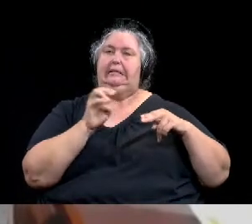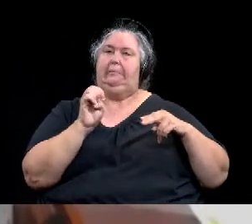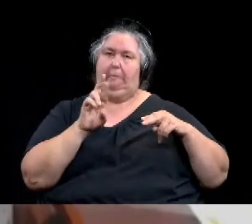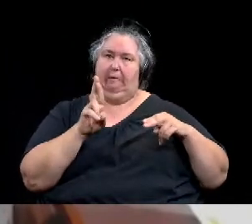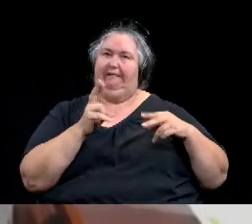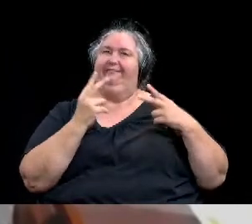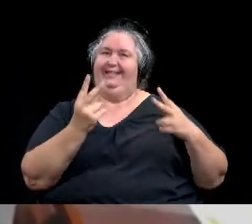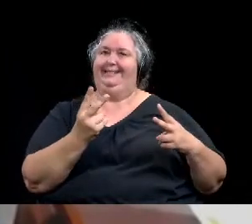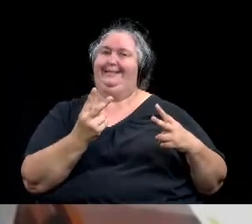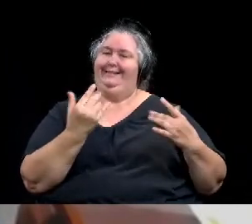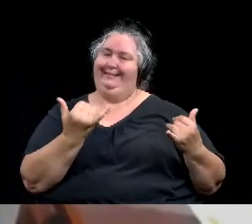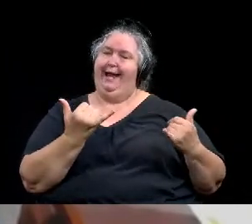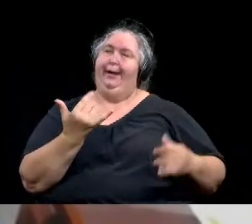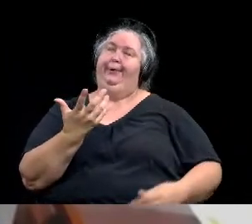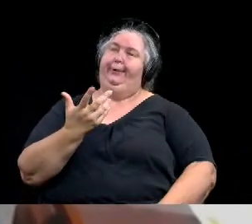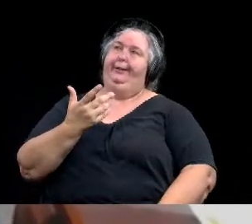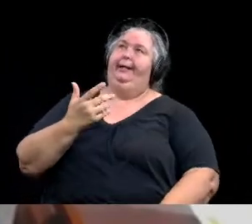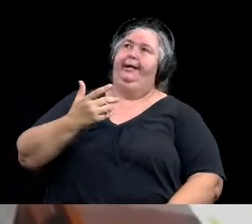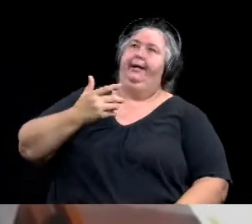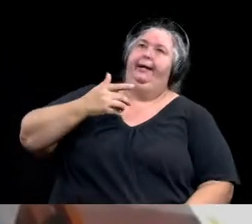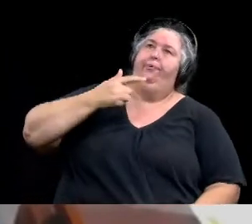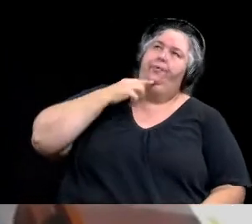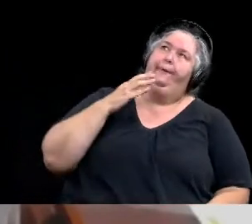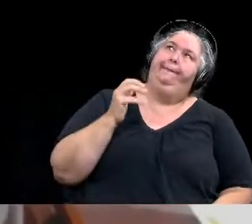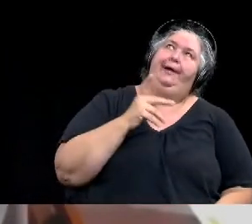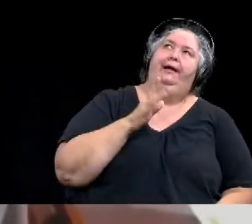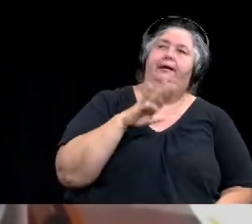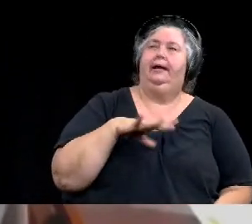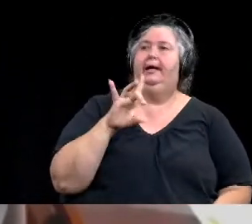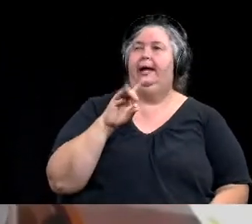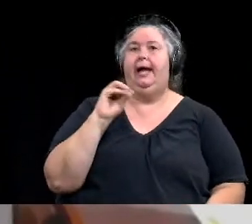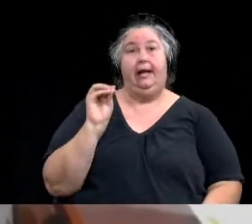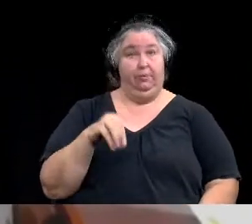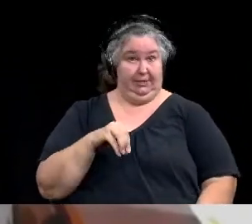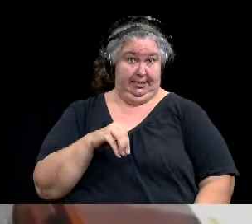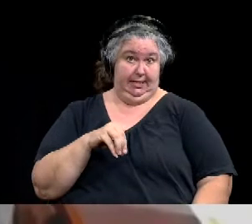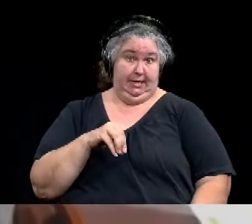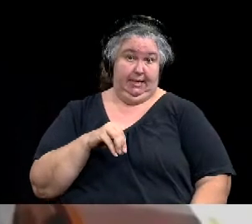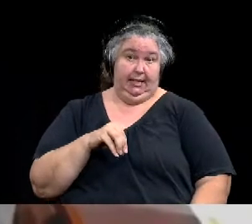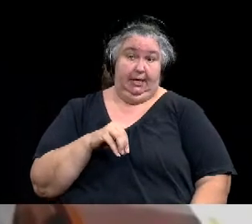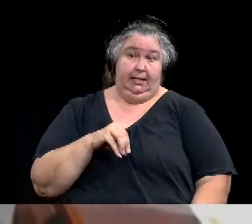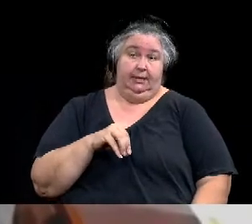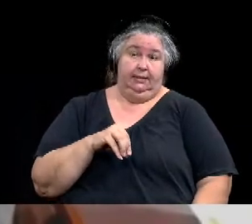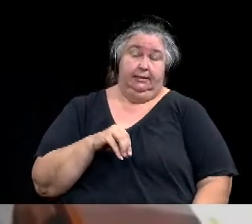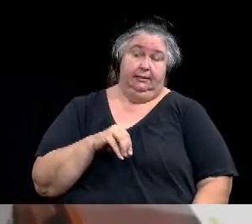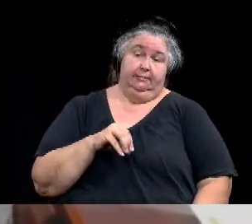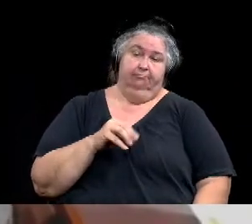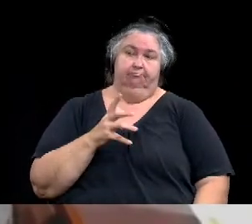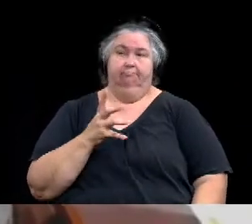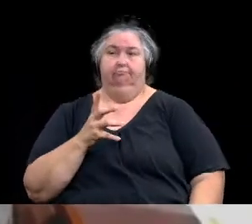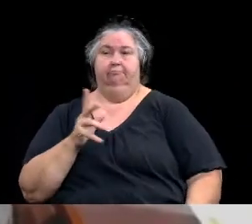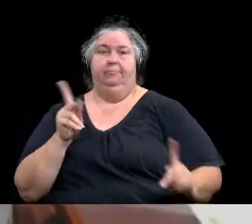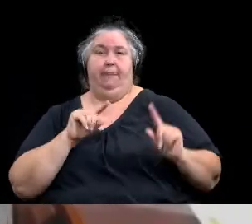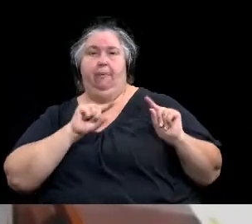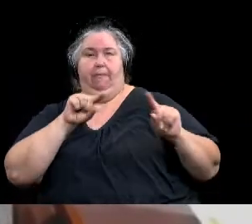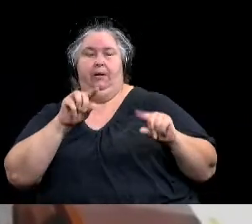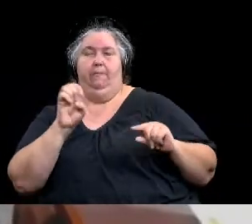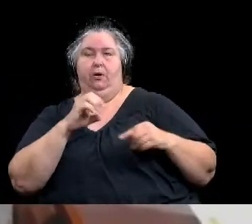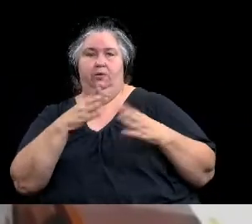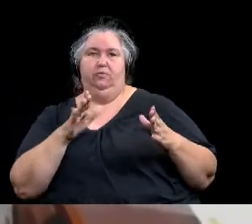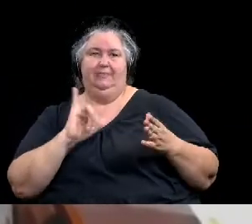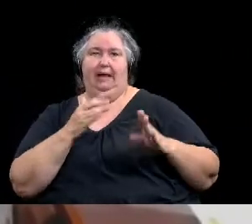visits. And we're back at around 80% of pre-COVID volumes of folks coming into our emergency